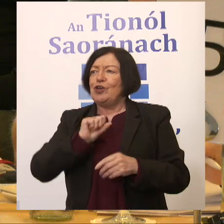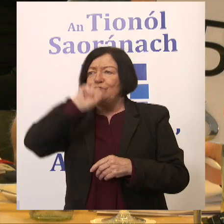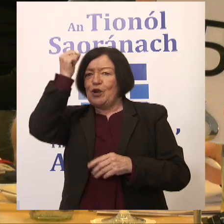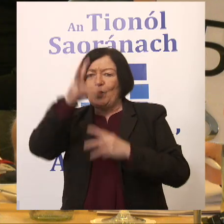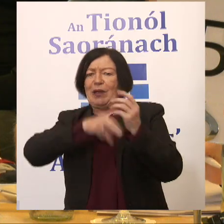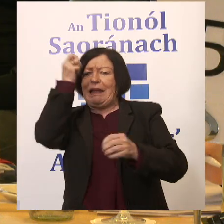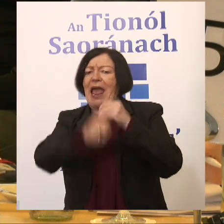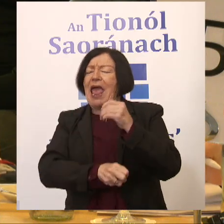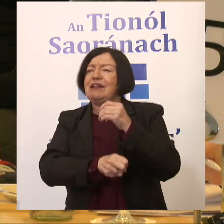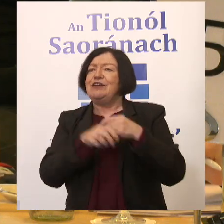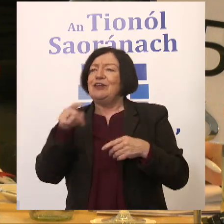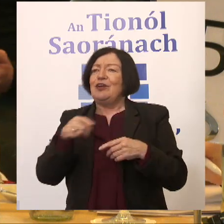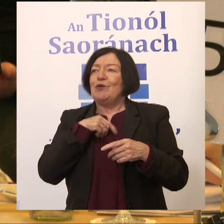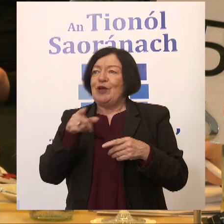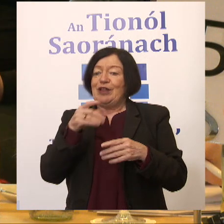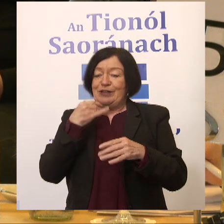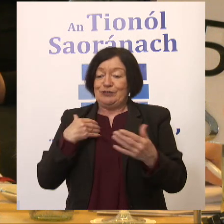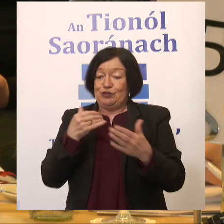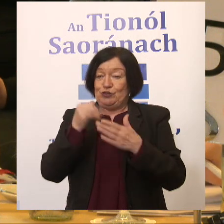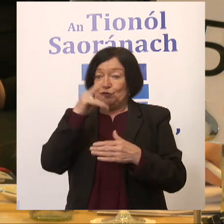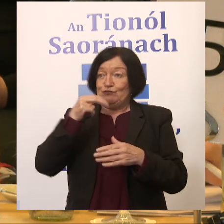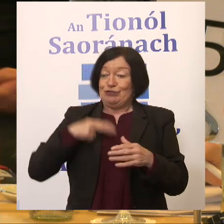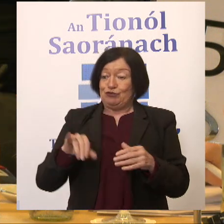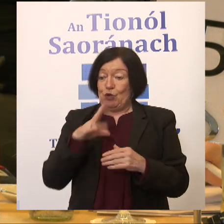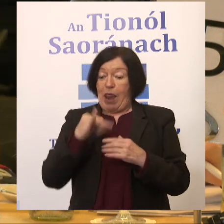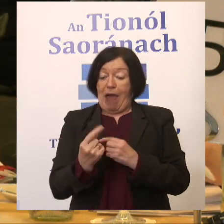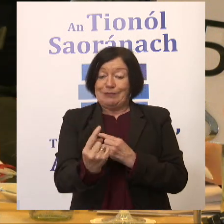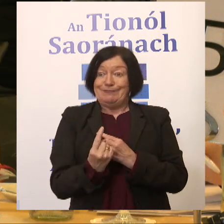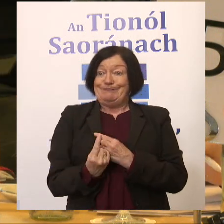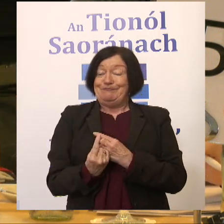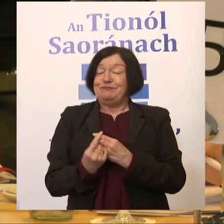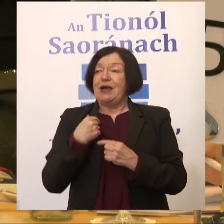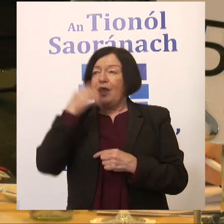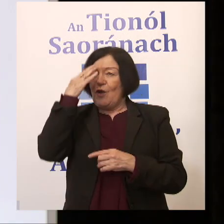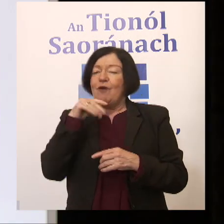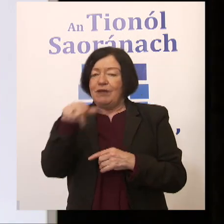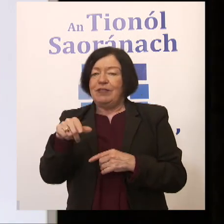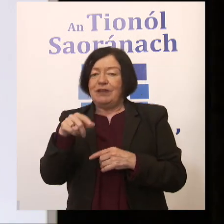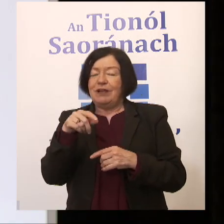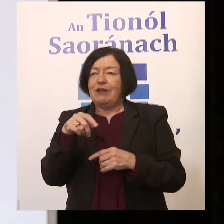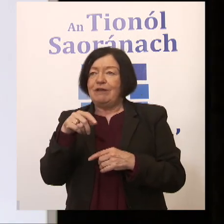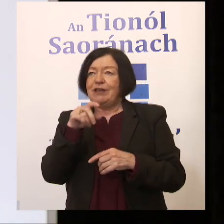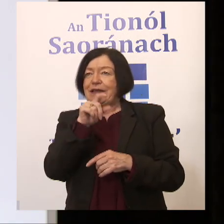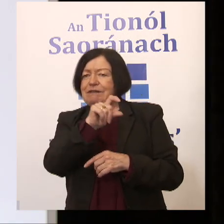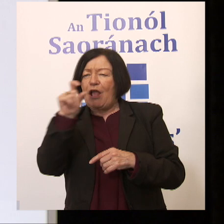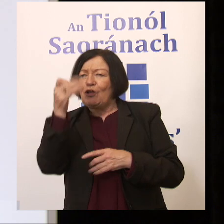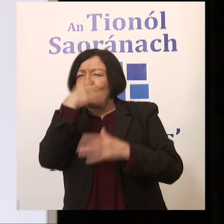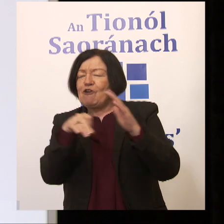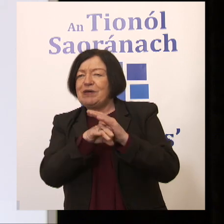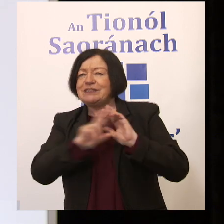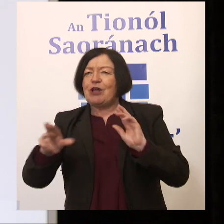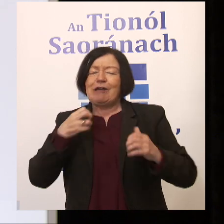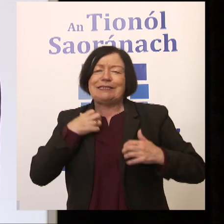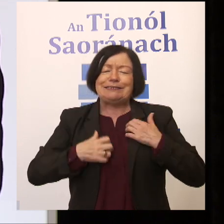that we're into June, almost July, and I know local government isn't always the most exciting